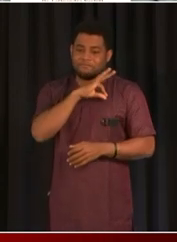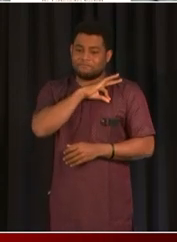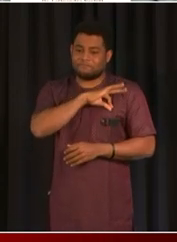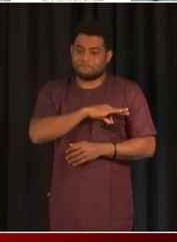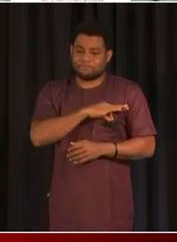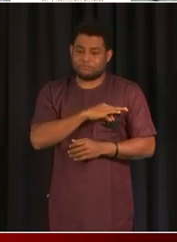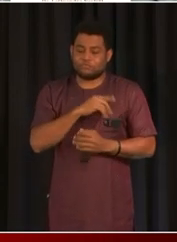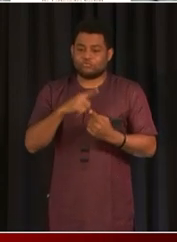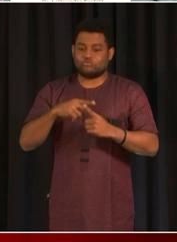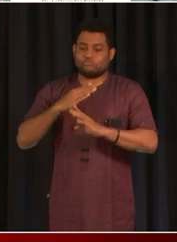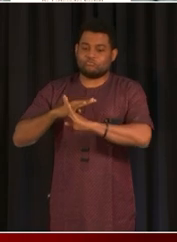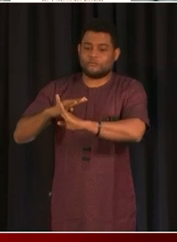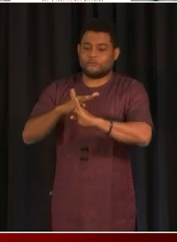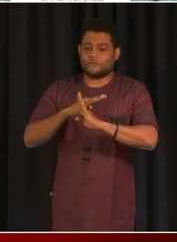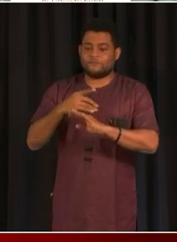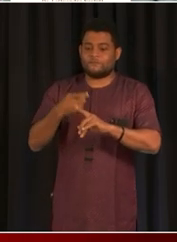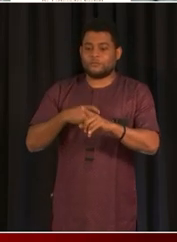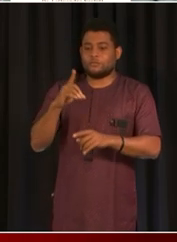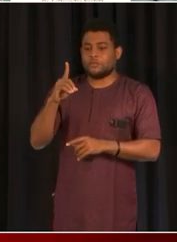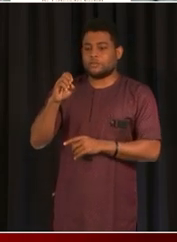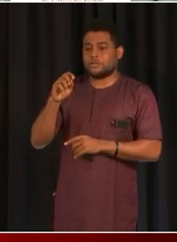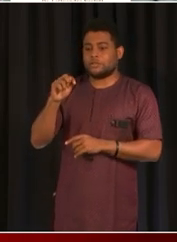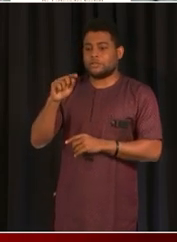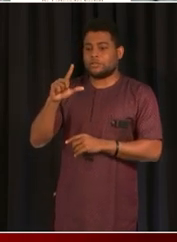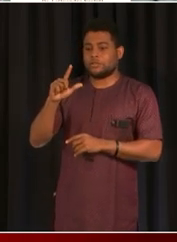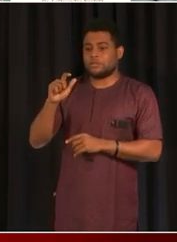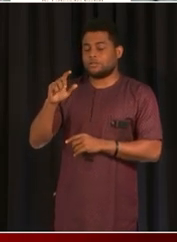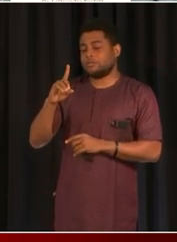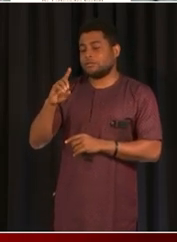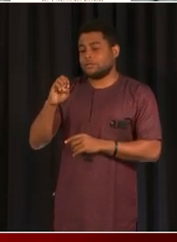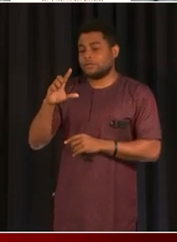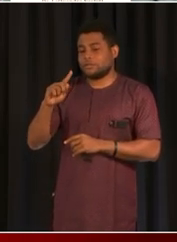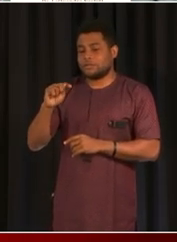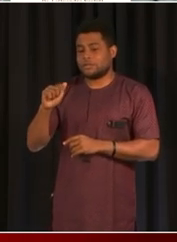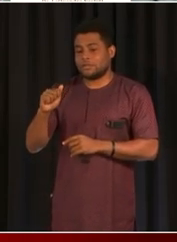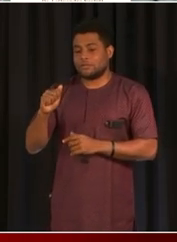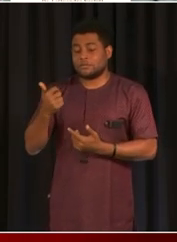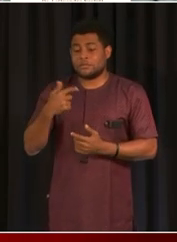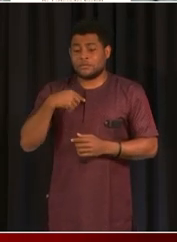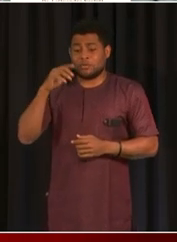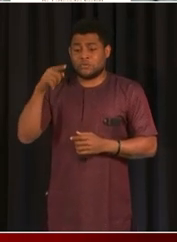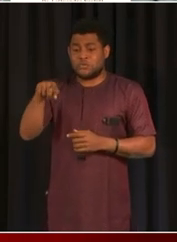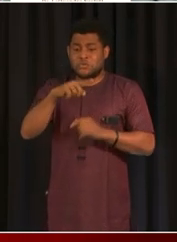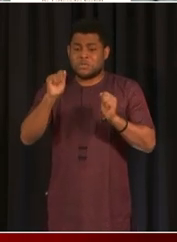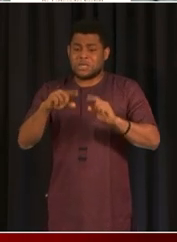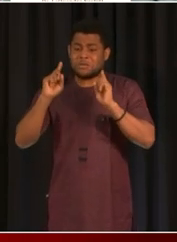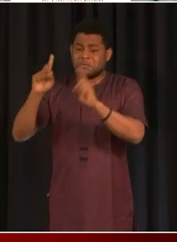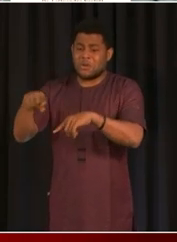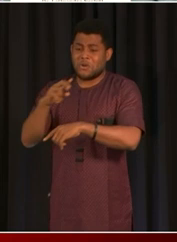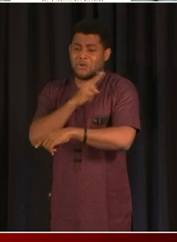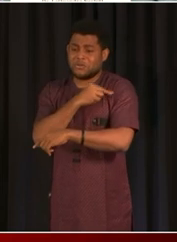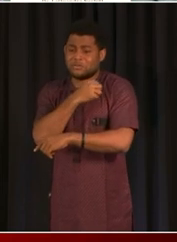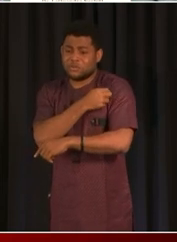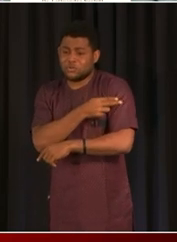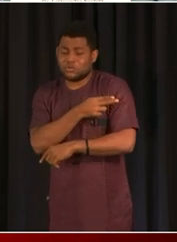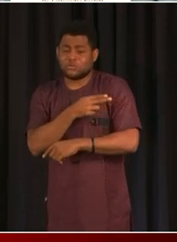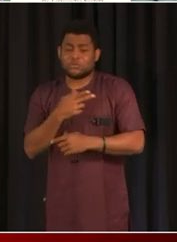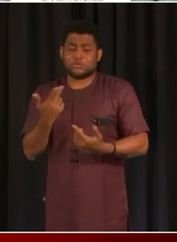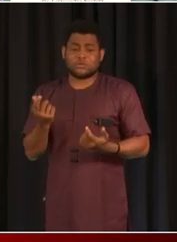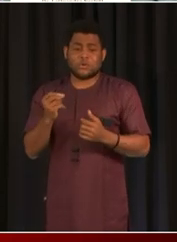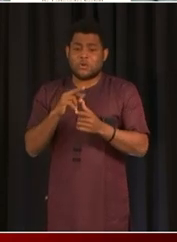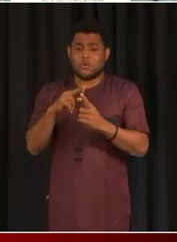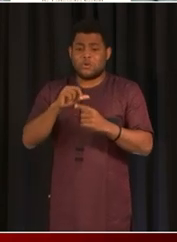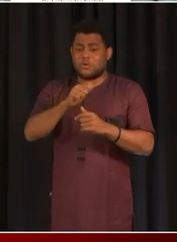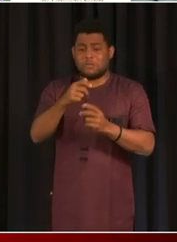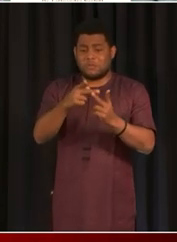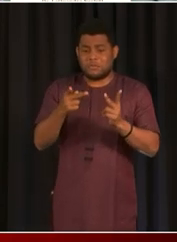variants, in terms of reducing the risk for hospitalization and death if someone acquires COVID-19. Here you can see